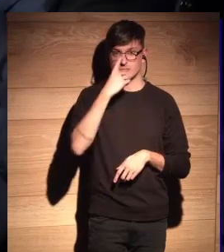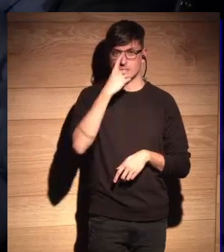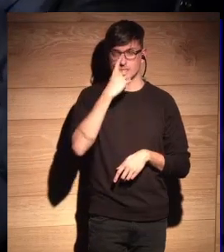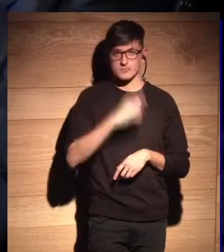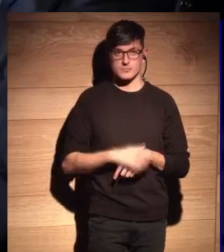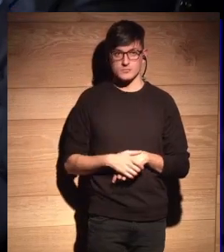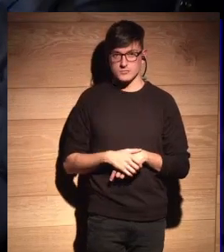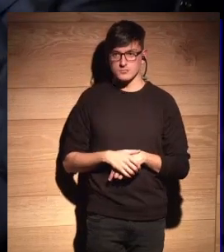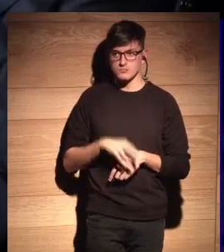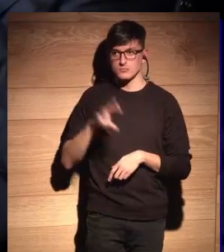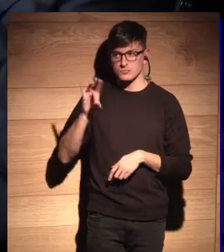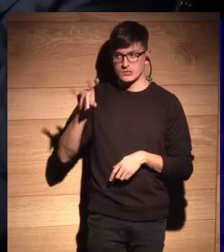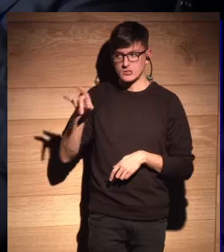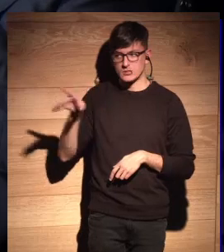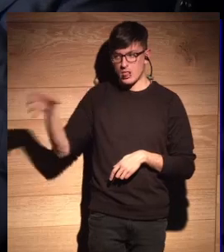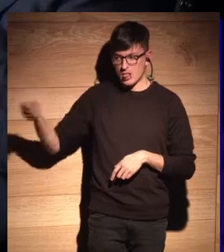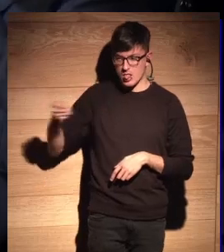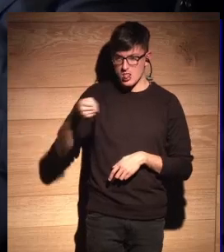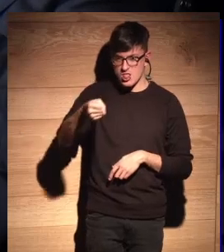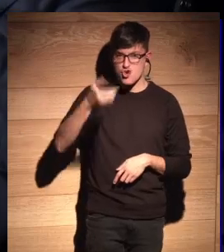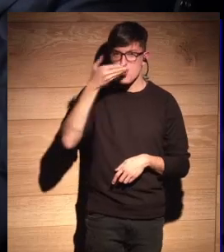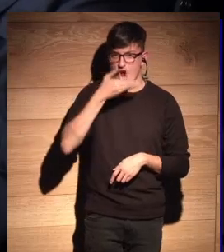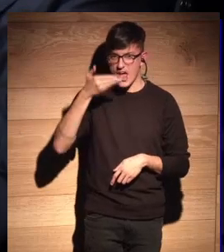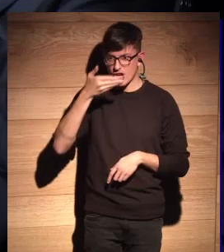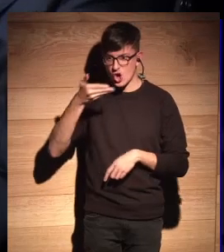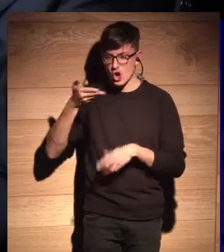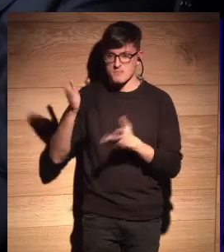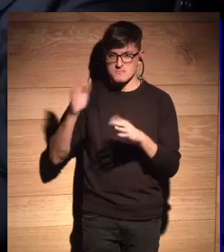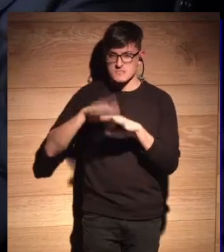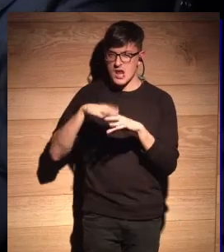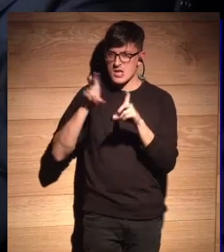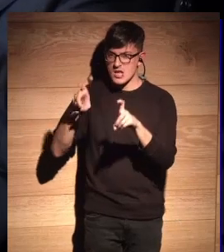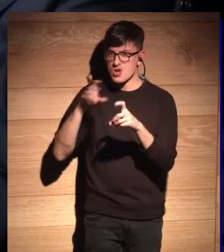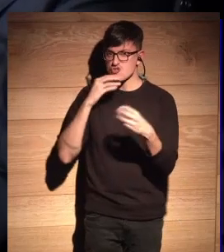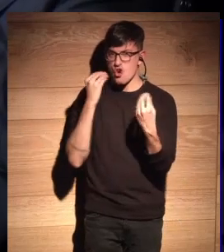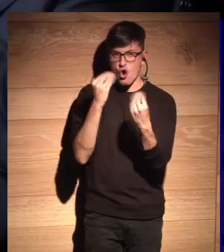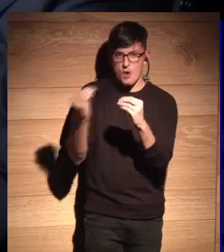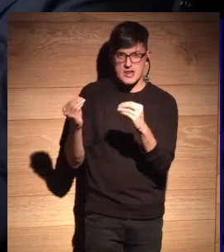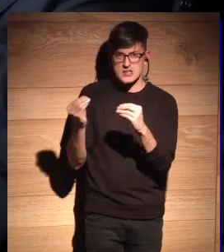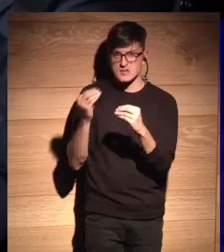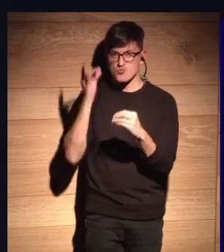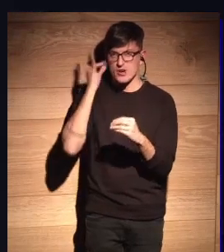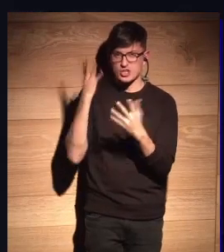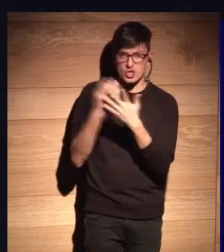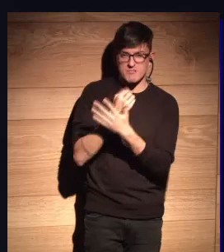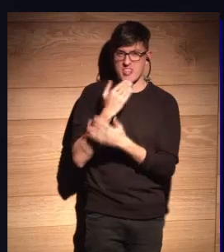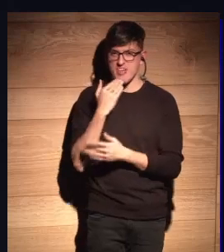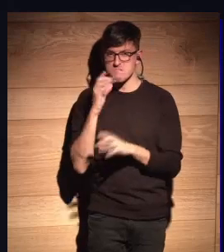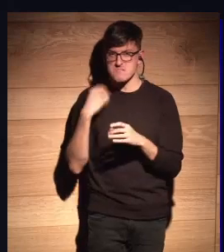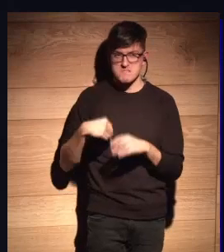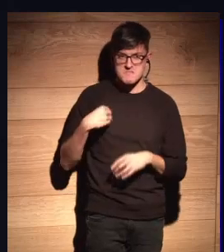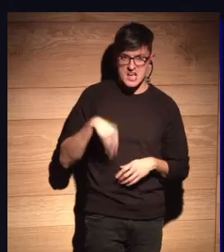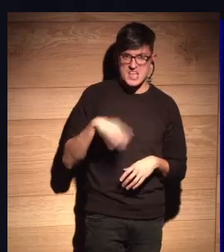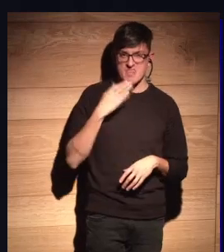Afghan girls to educate at the same age, kind of like somewhere between 12 and 15,